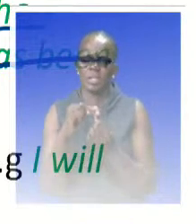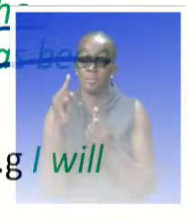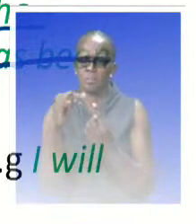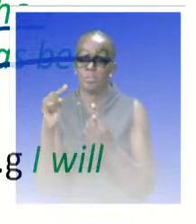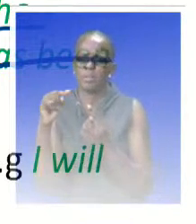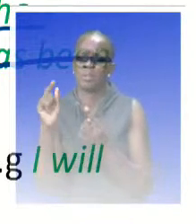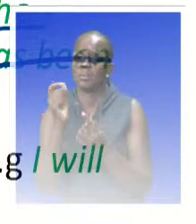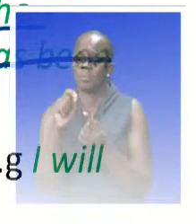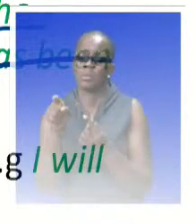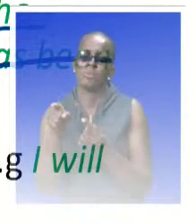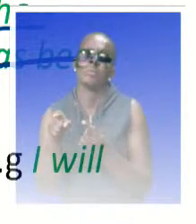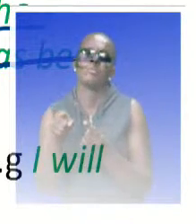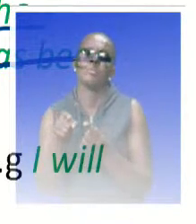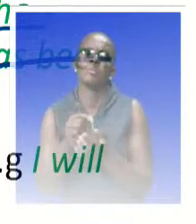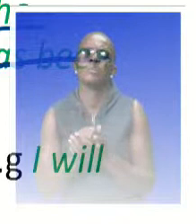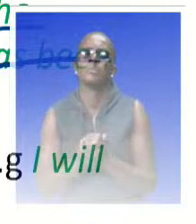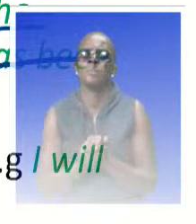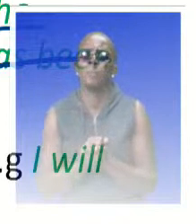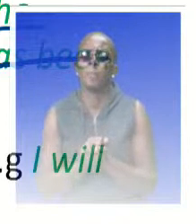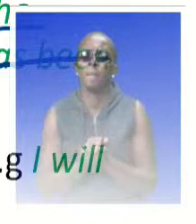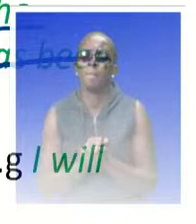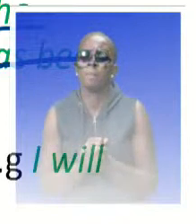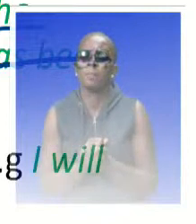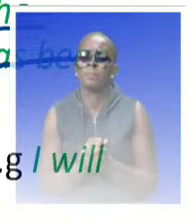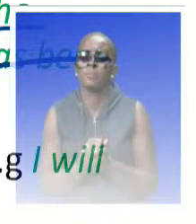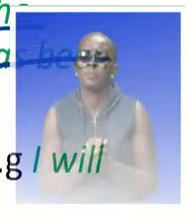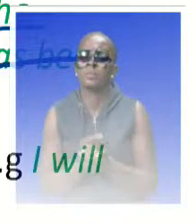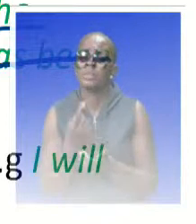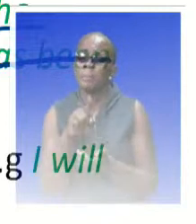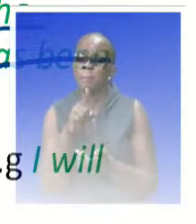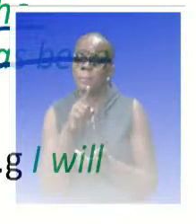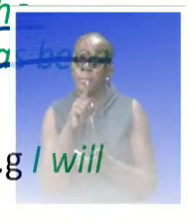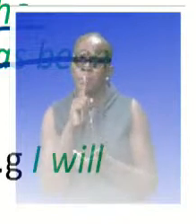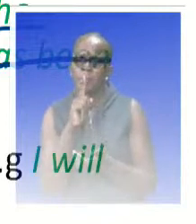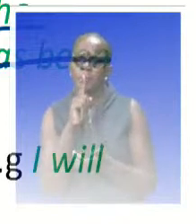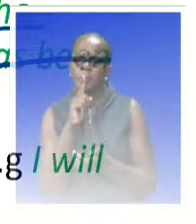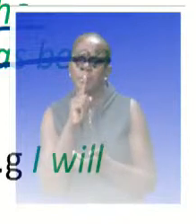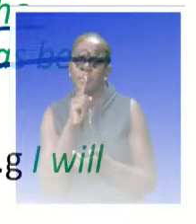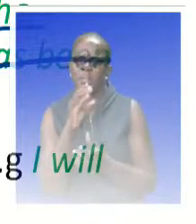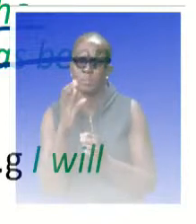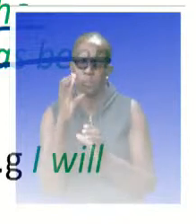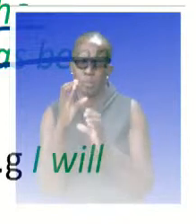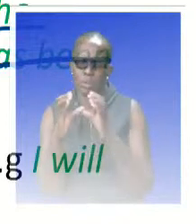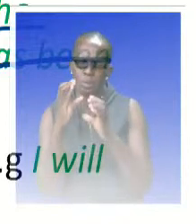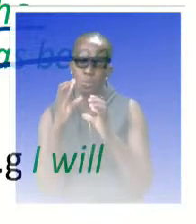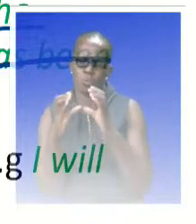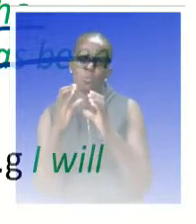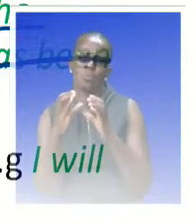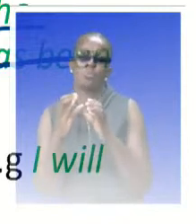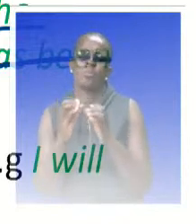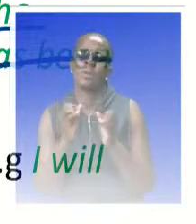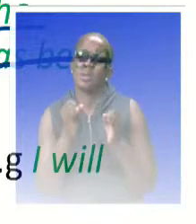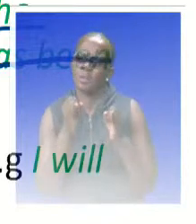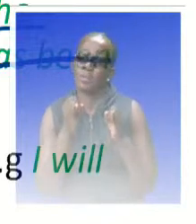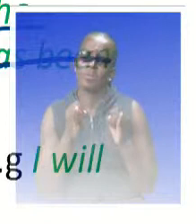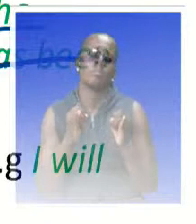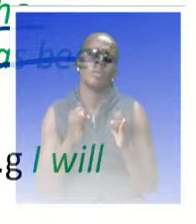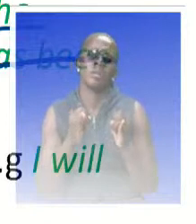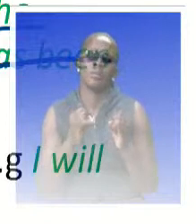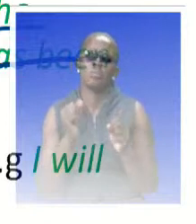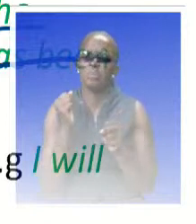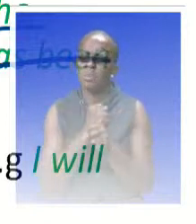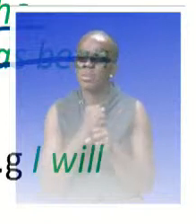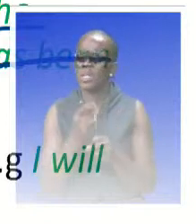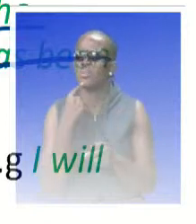the same time, when we are talking about formal writing, you are not going to say I will look into. Rather, you are going to use